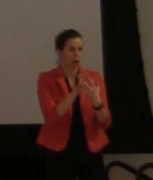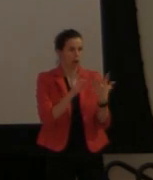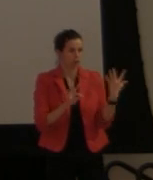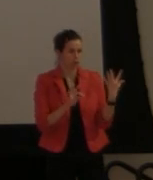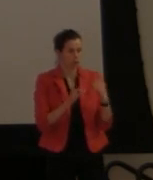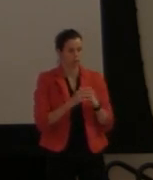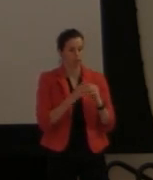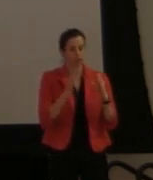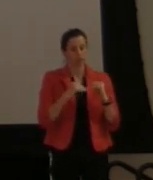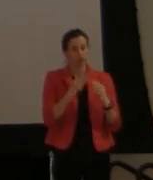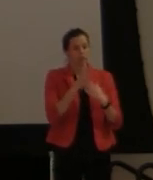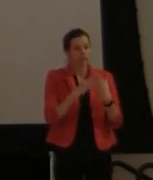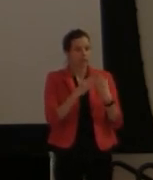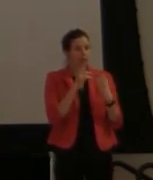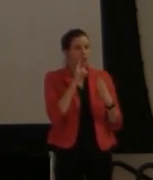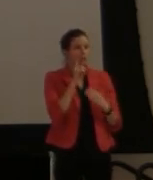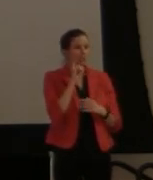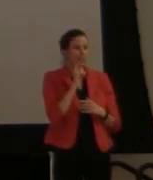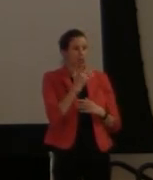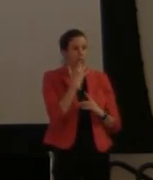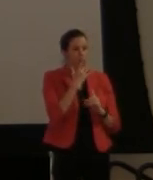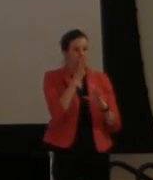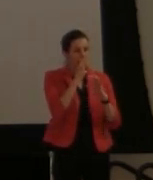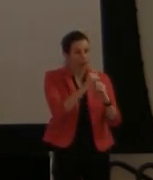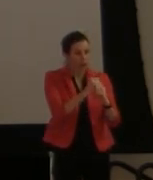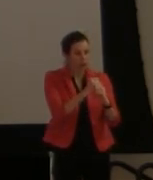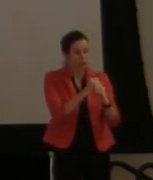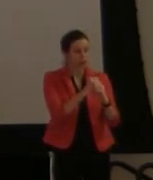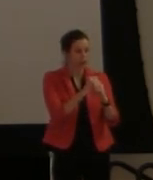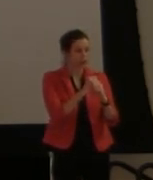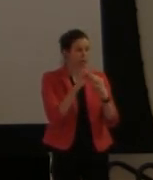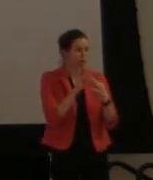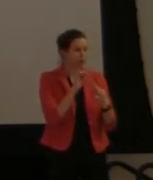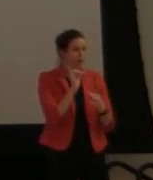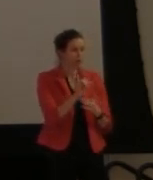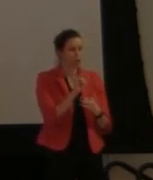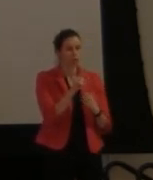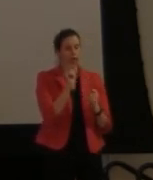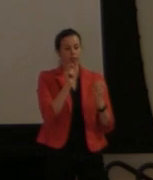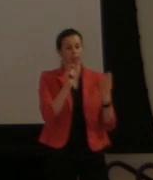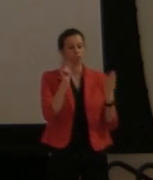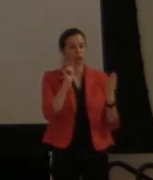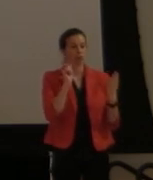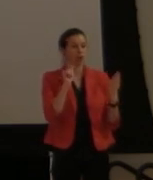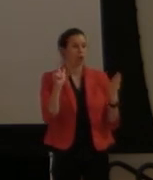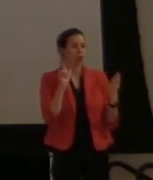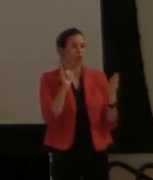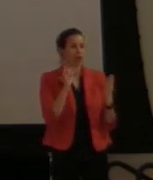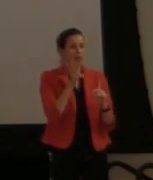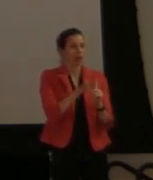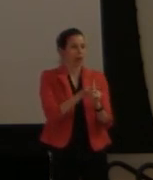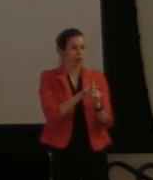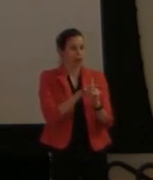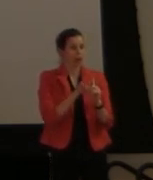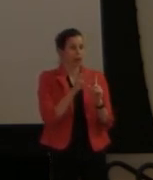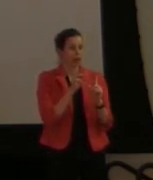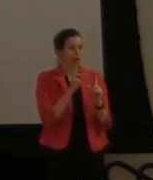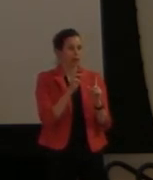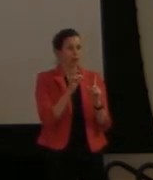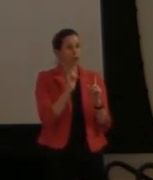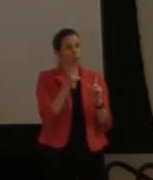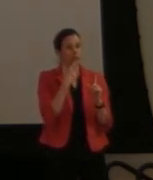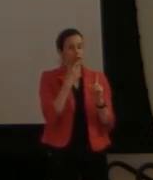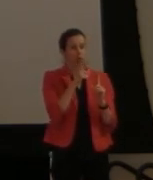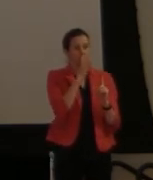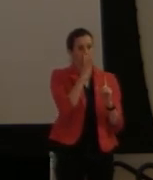same sort of thing goes for sexual attraction and asking about that. You can simply just have a check all that apply to say that you are